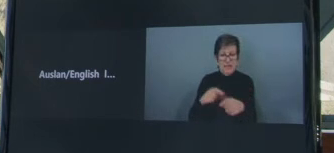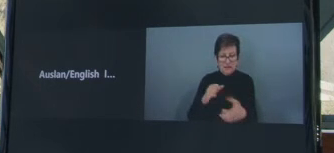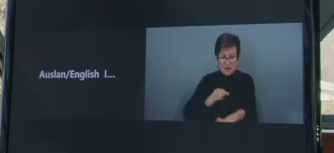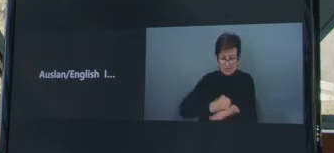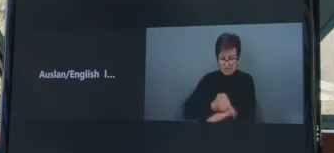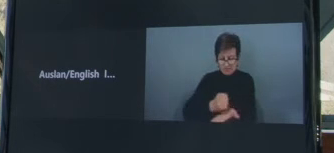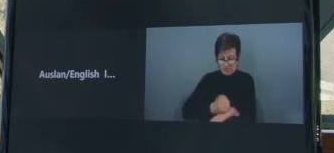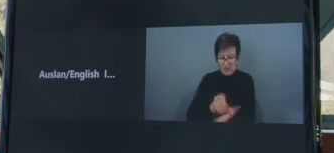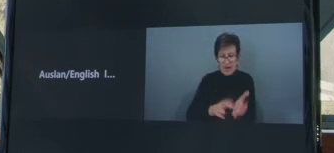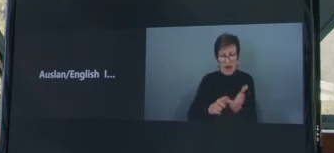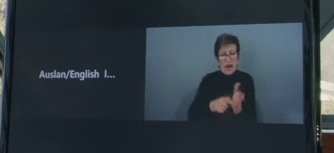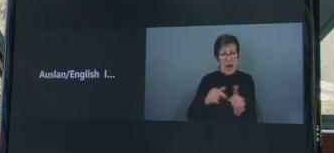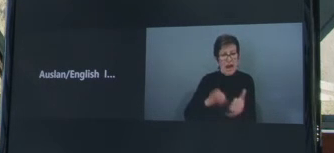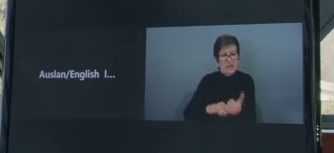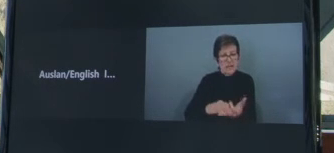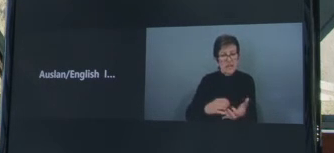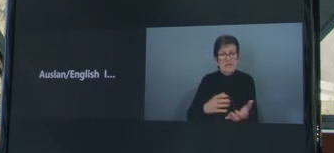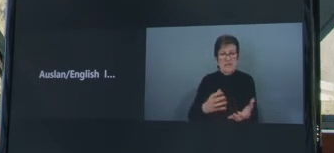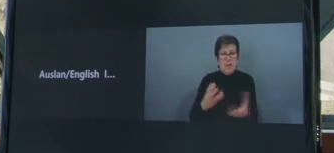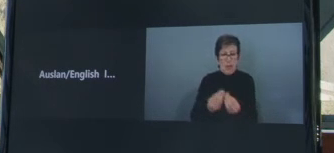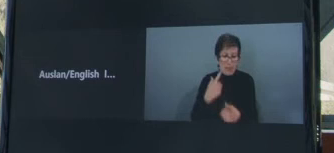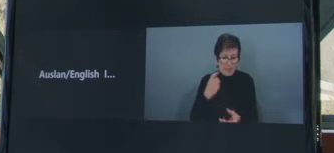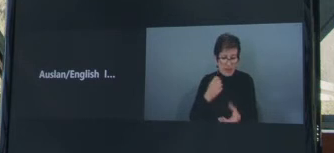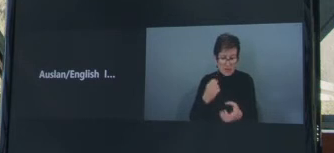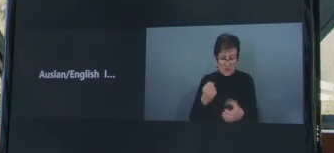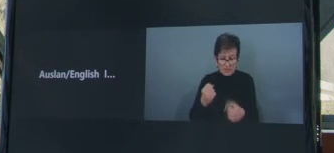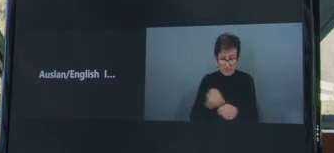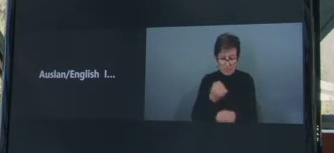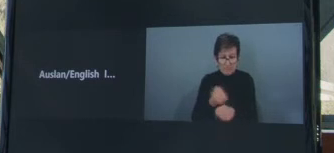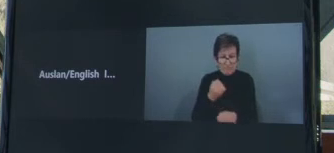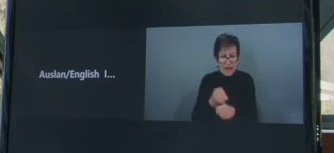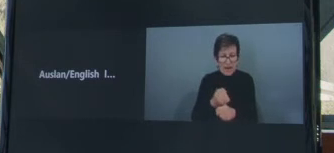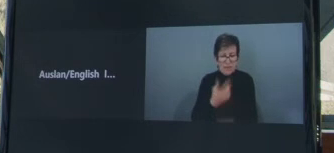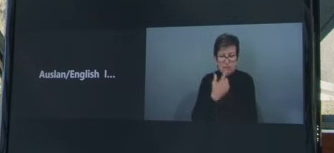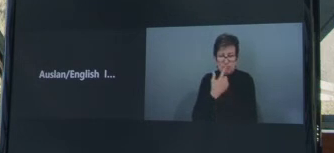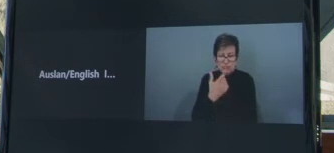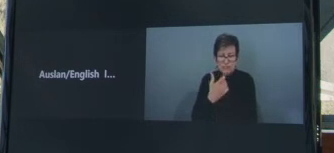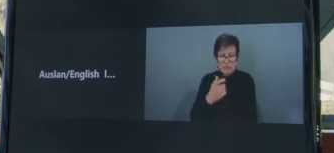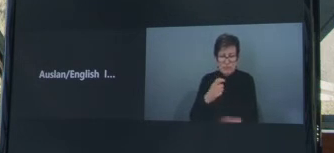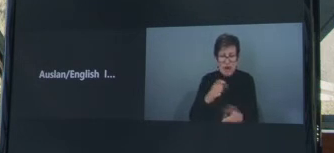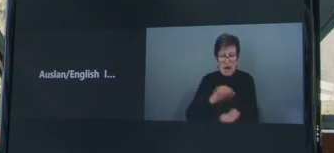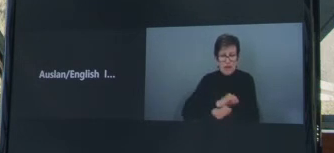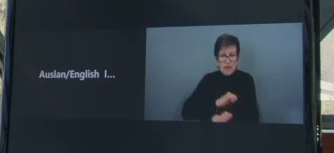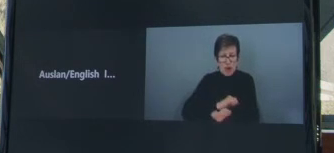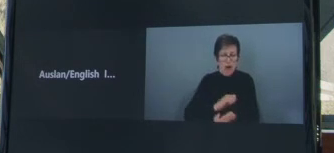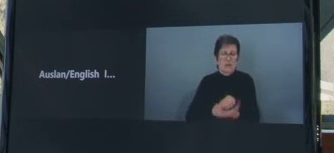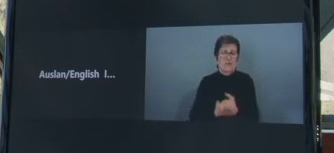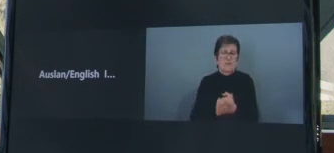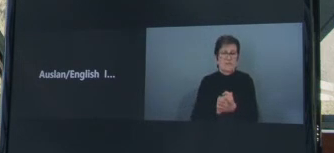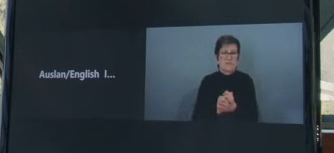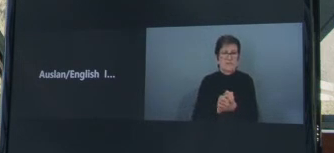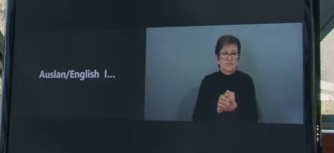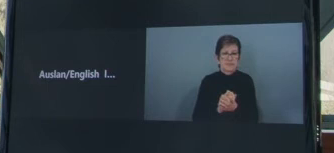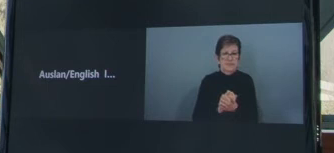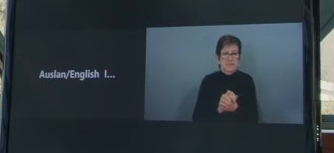luxurious dessert experience. And this idea of making the journey to that final combustion phase,